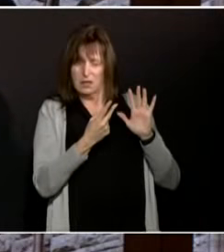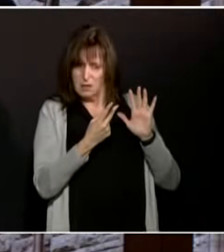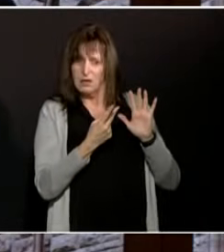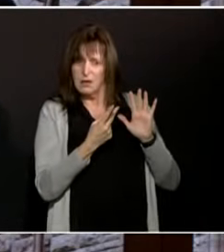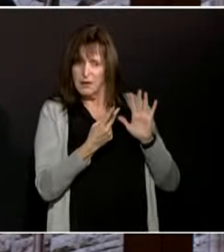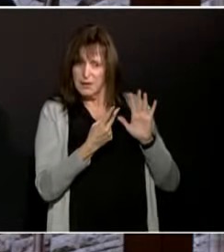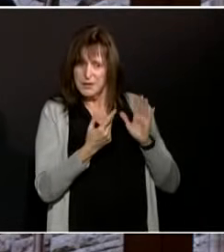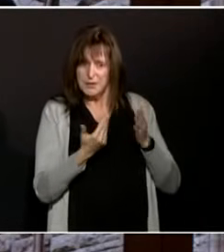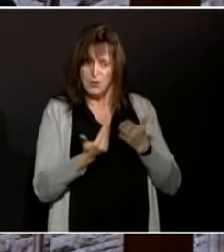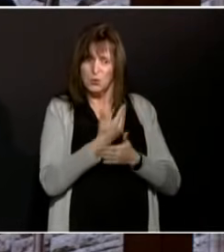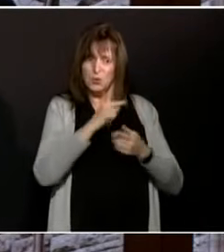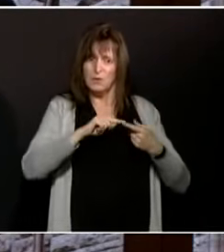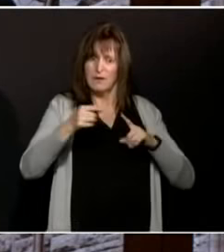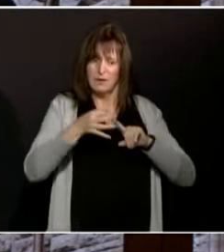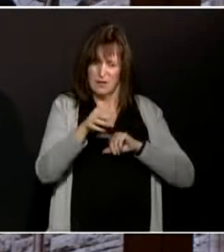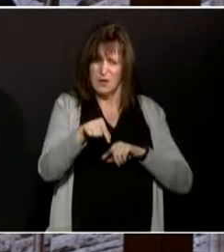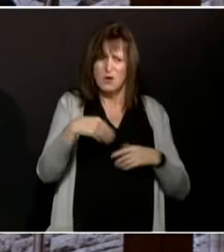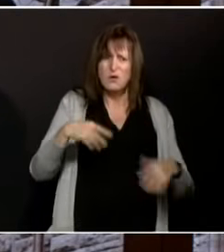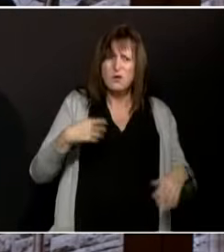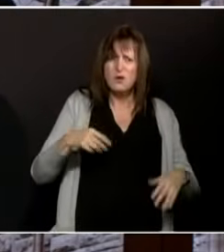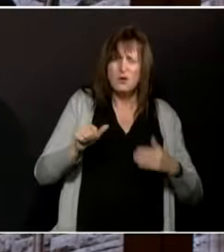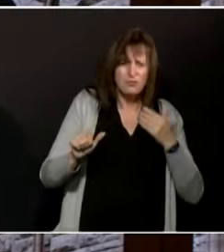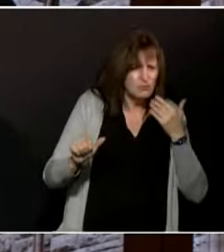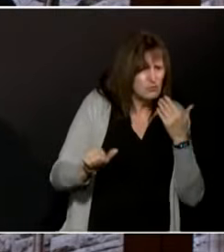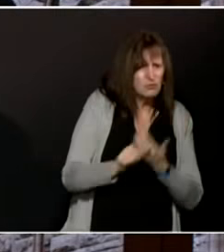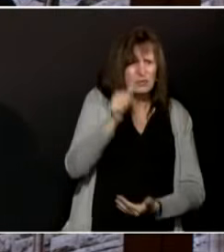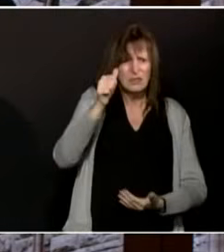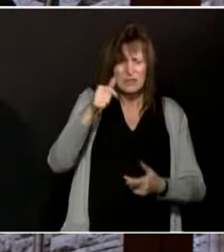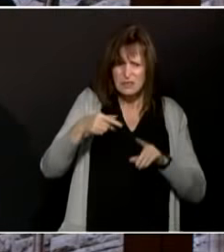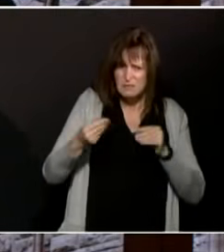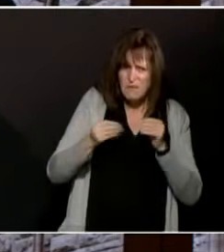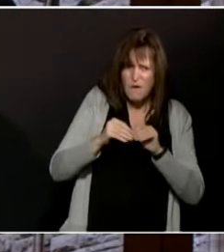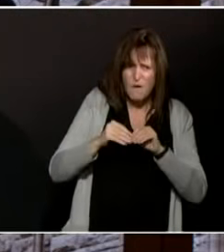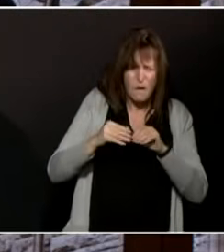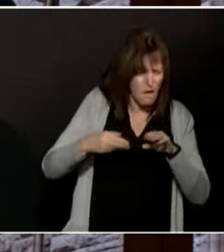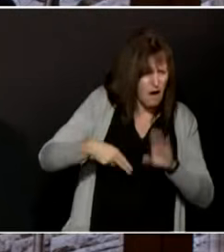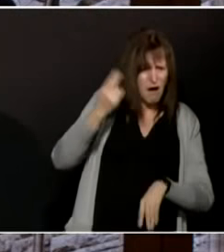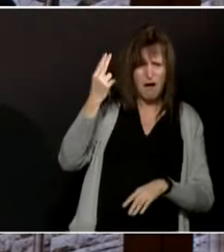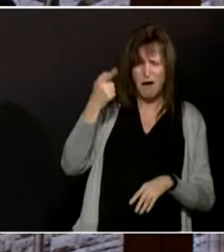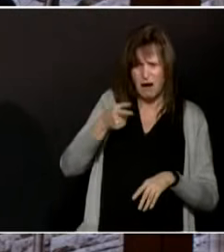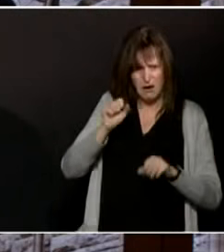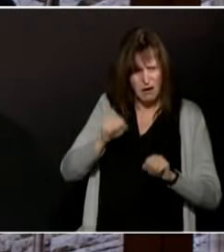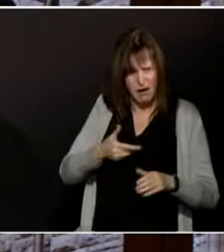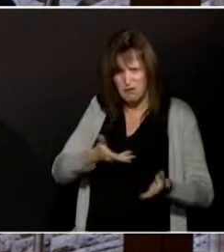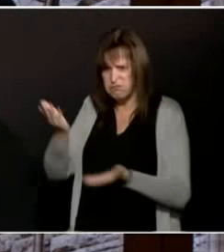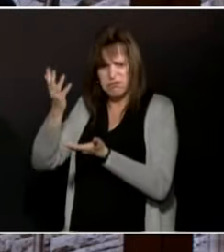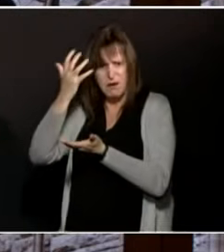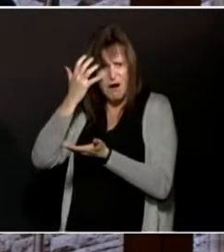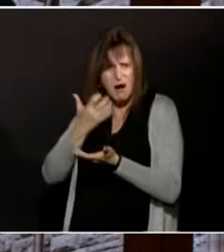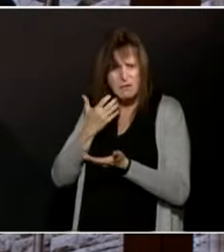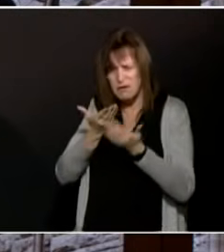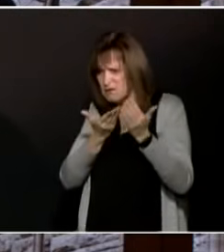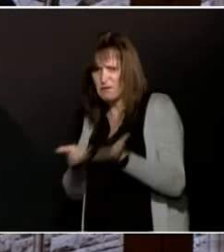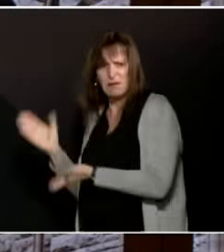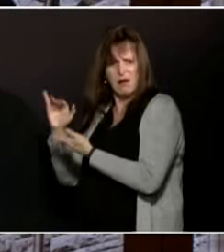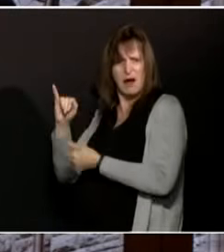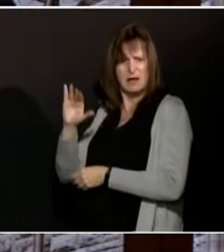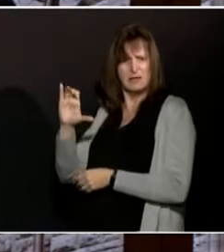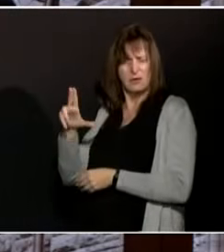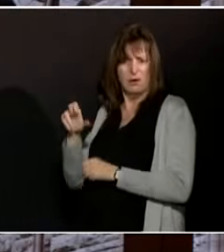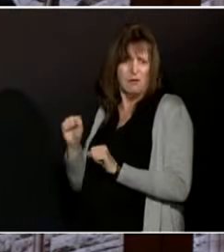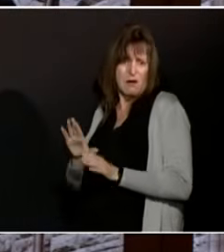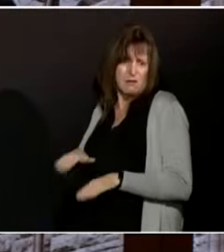COVID is much higher. Higher for admission, higher for ICU, and higher for mortality. And affecting